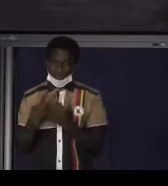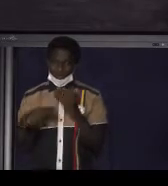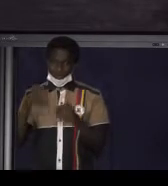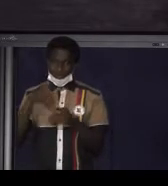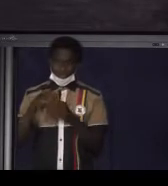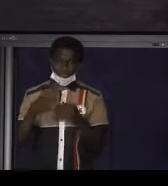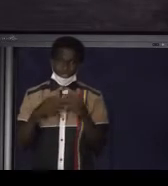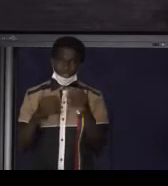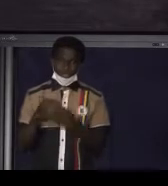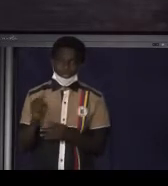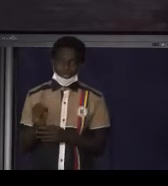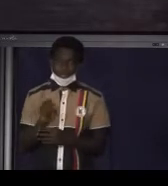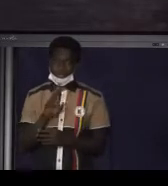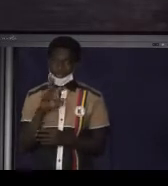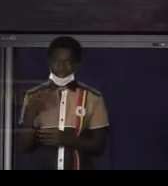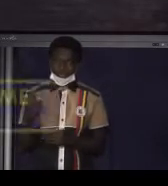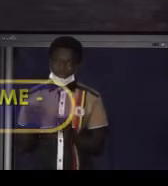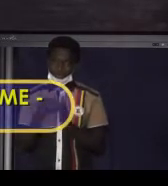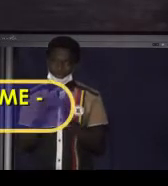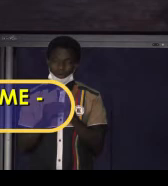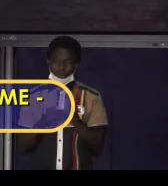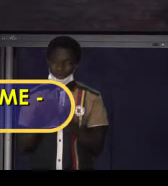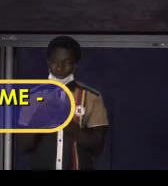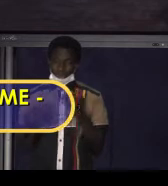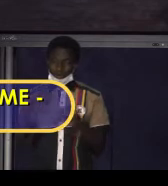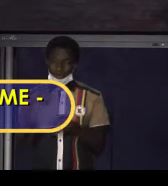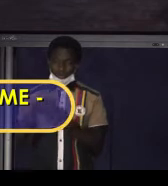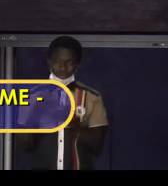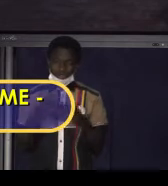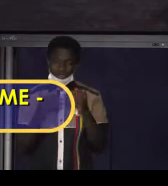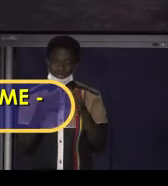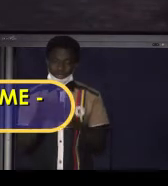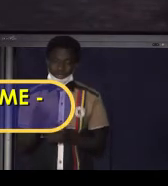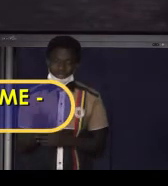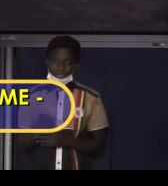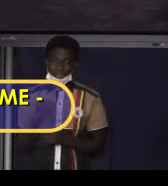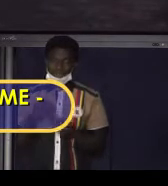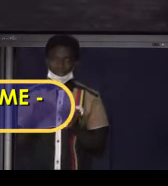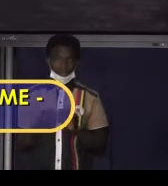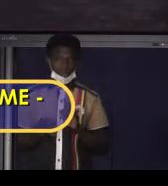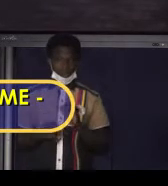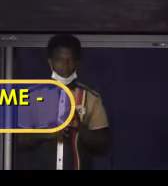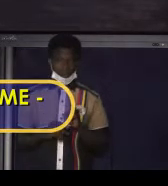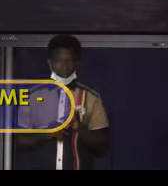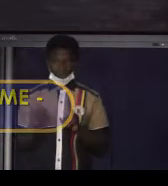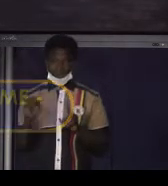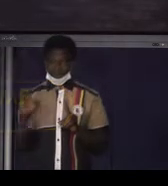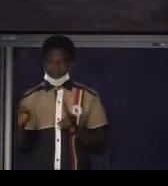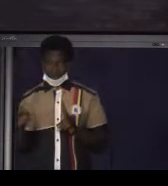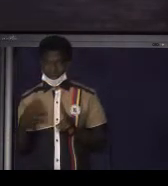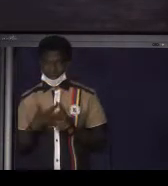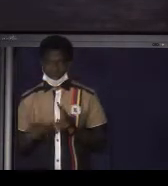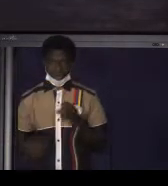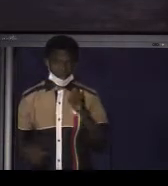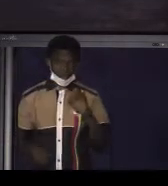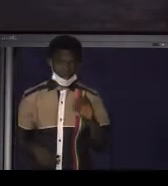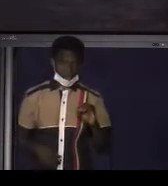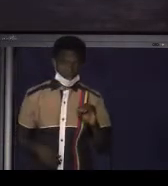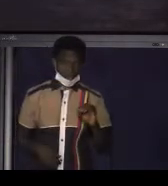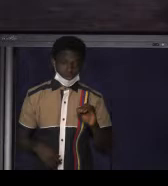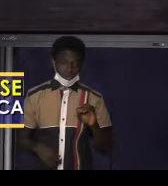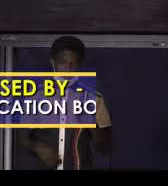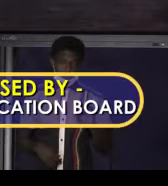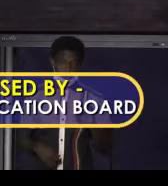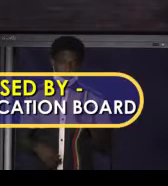doubles in sentences. Use the following doubles in sentences. Number 1, so and